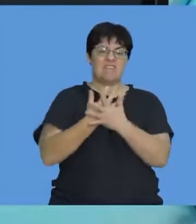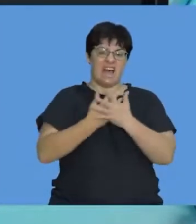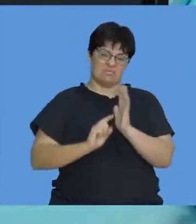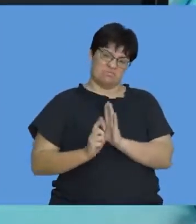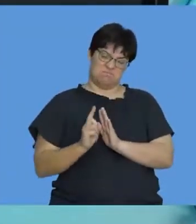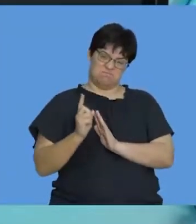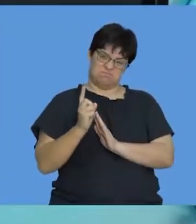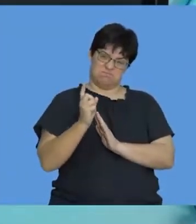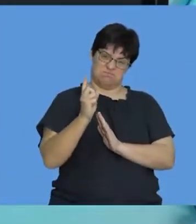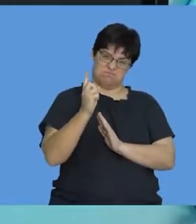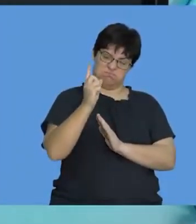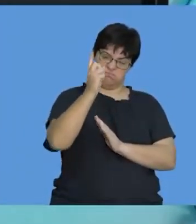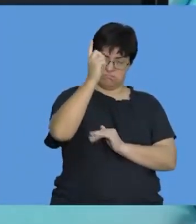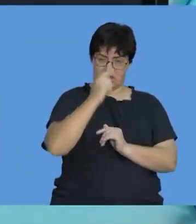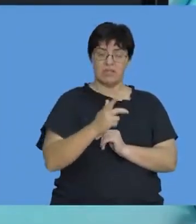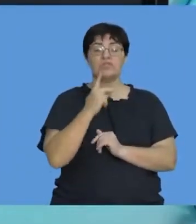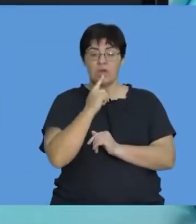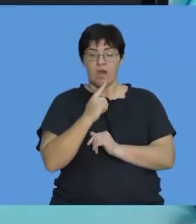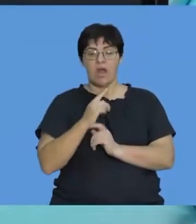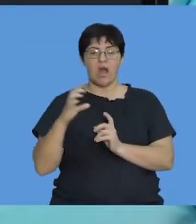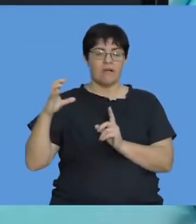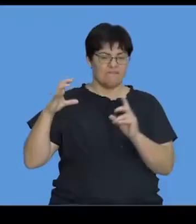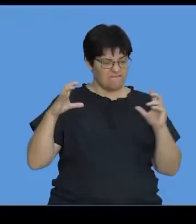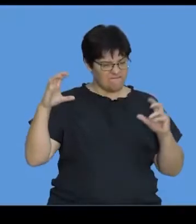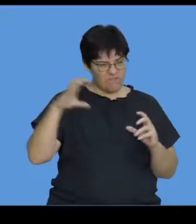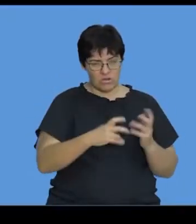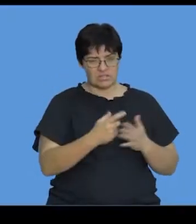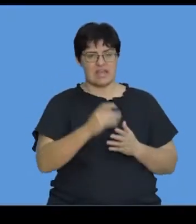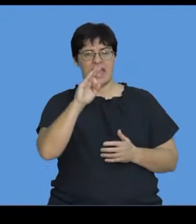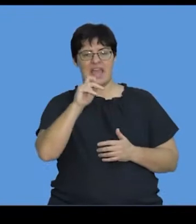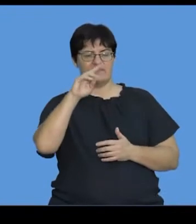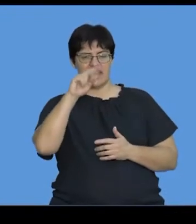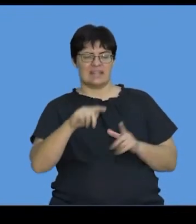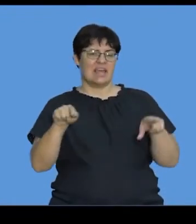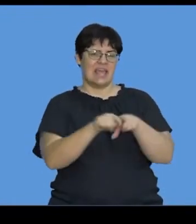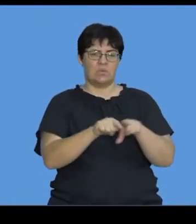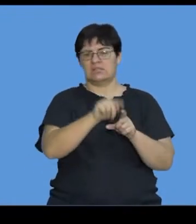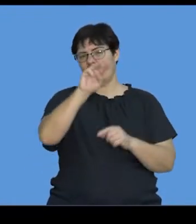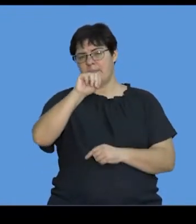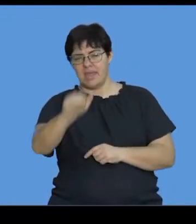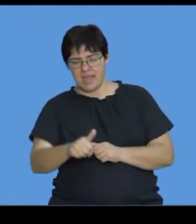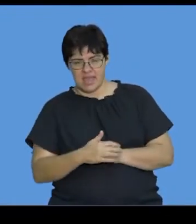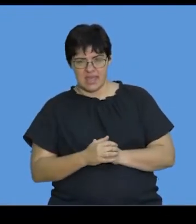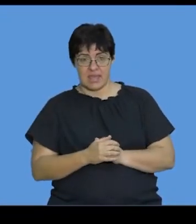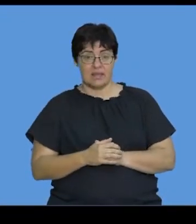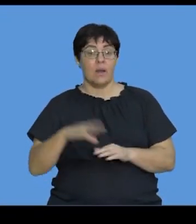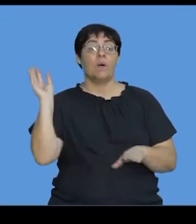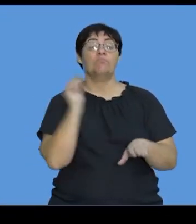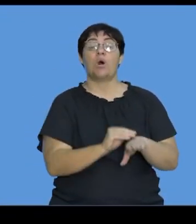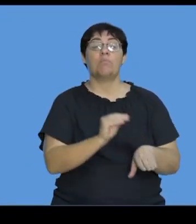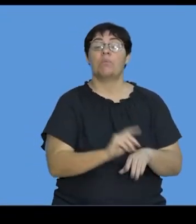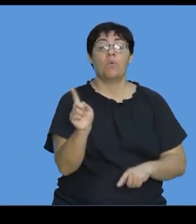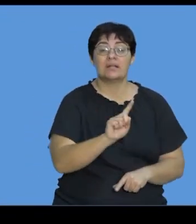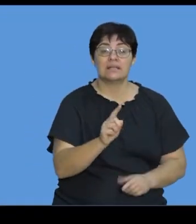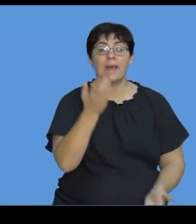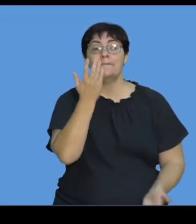acceleration is. So we go, okay, we have a net force acting on the object, and we go F net equals ma. The